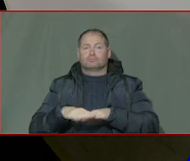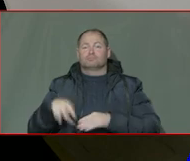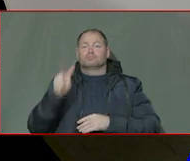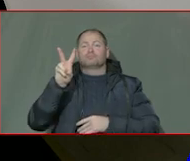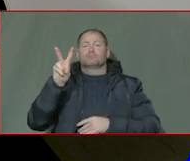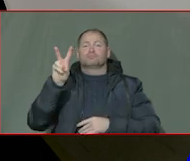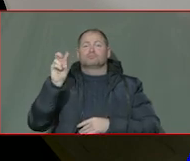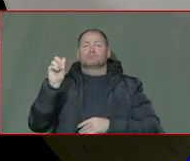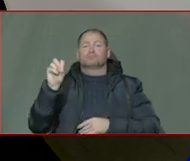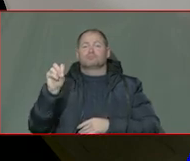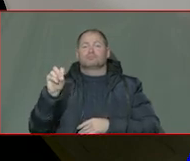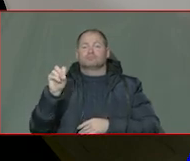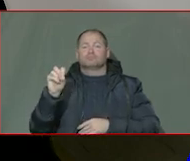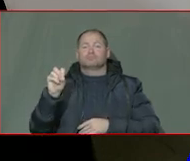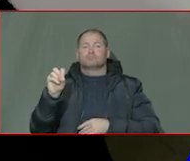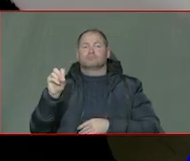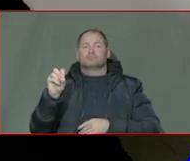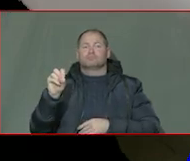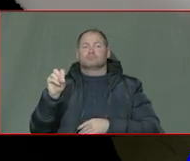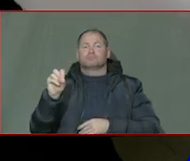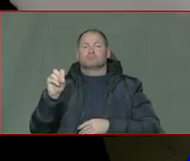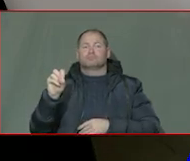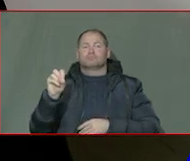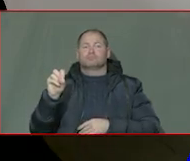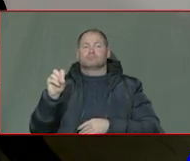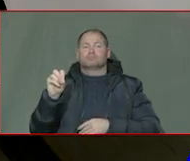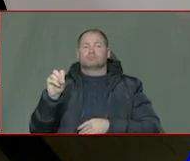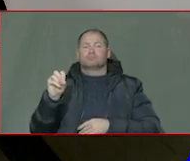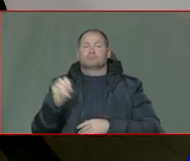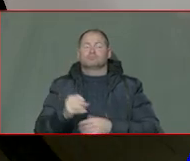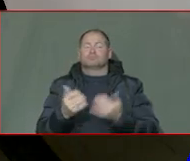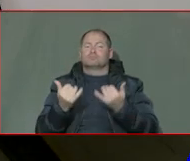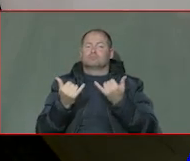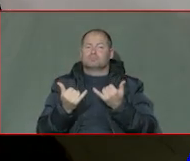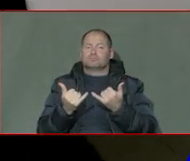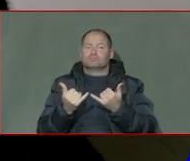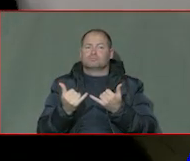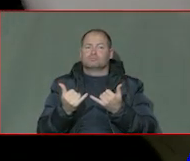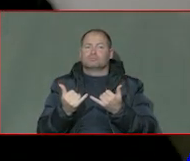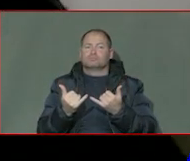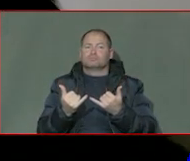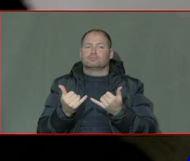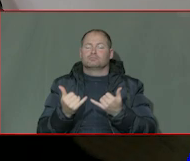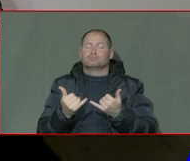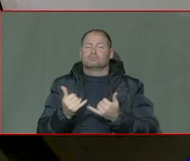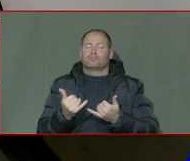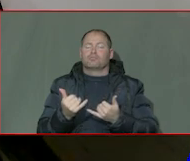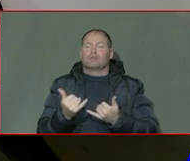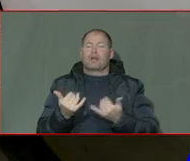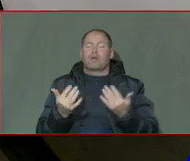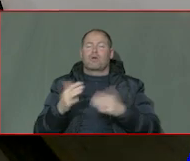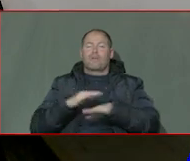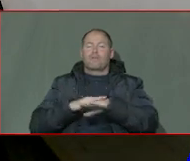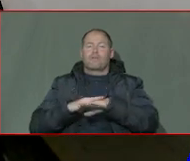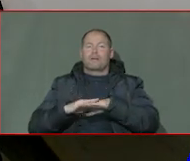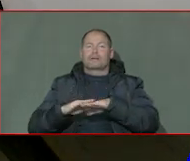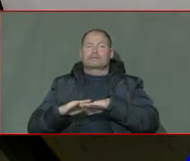them are guanine. How many nitrogenous bases are there